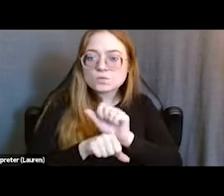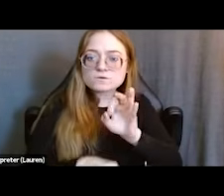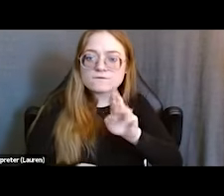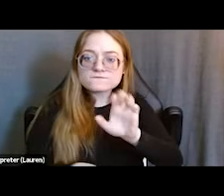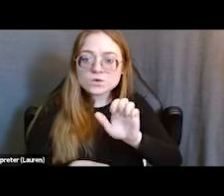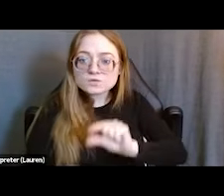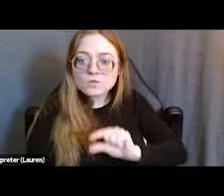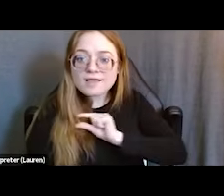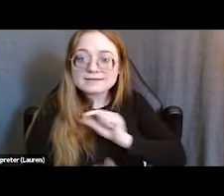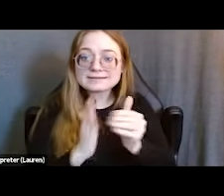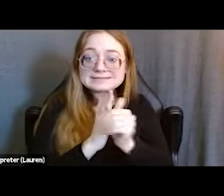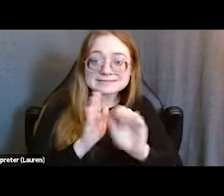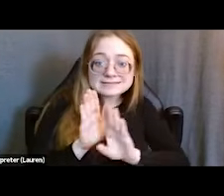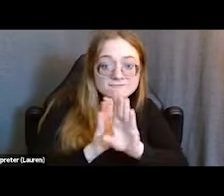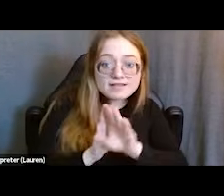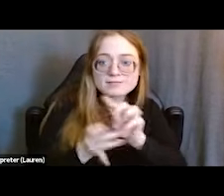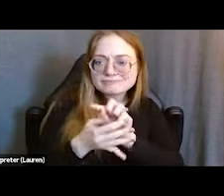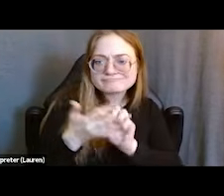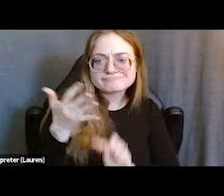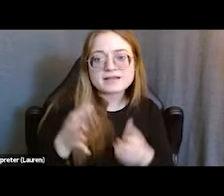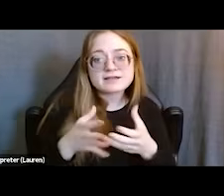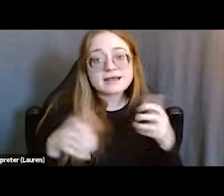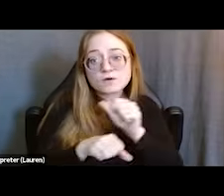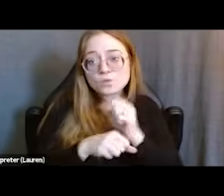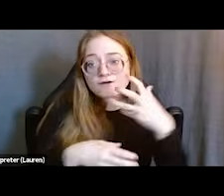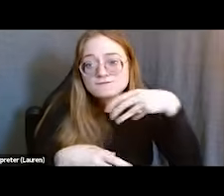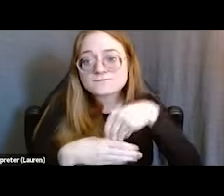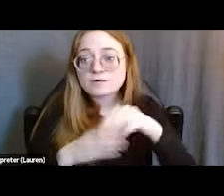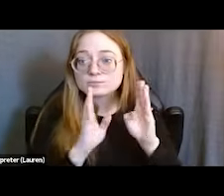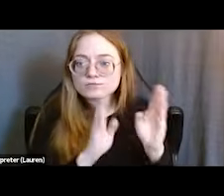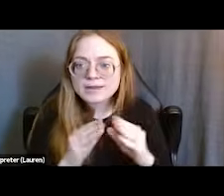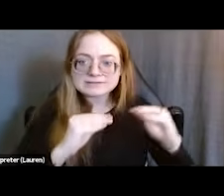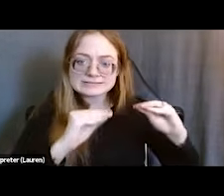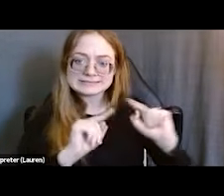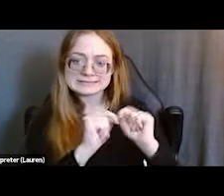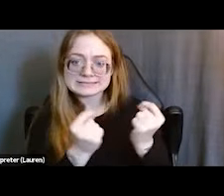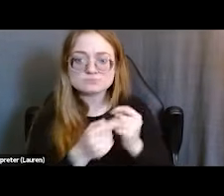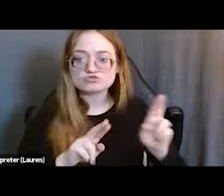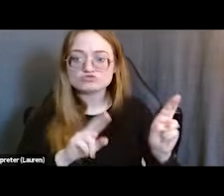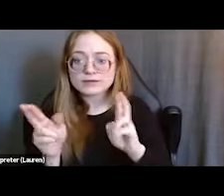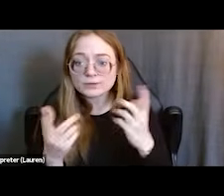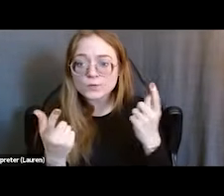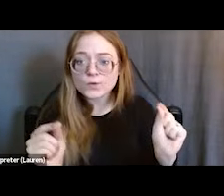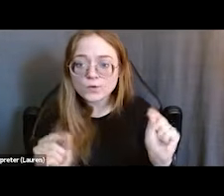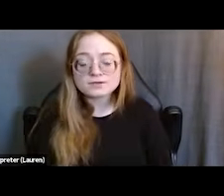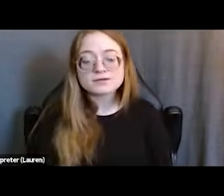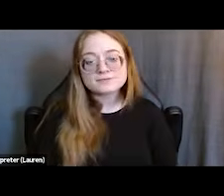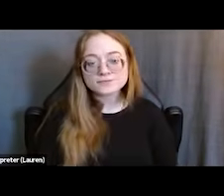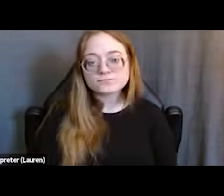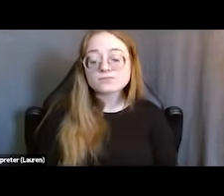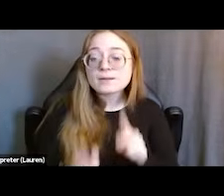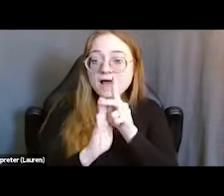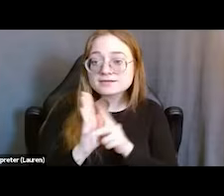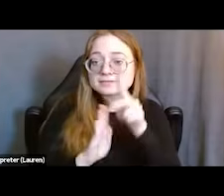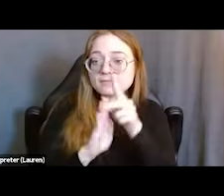the fidelity. There's a lot of work that goes into preparing teams and getting them ready to go. The policy and policy review is